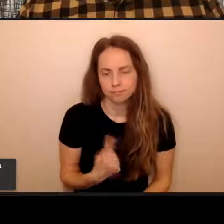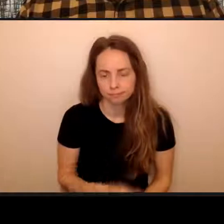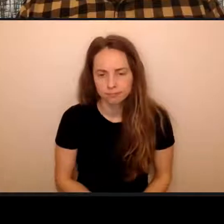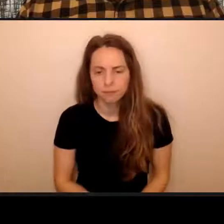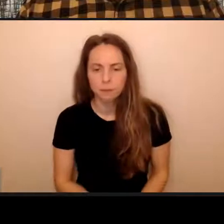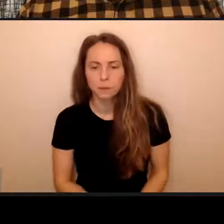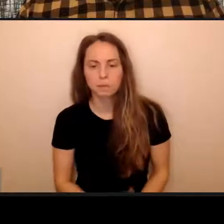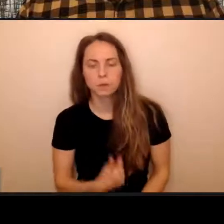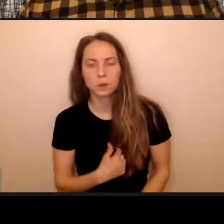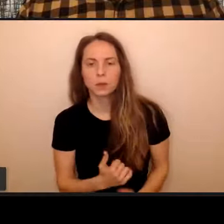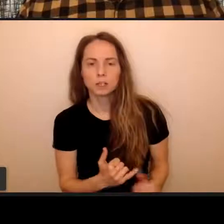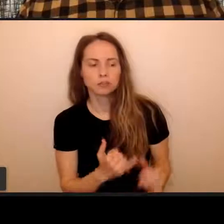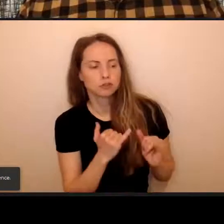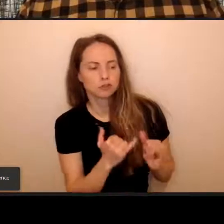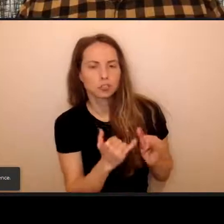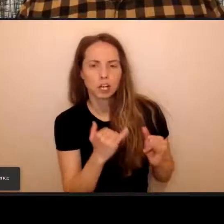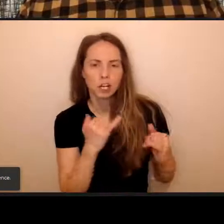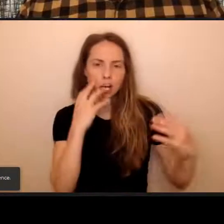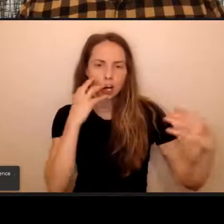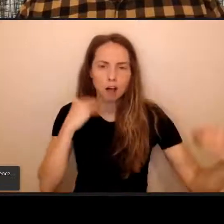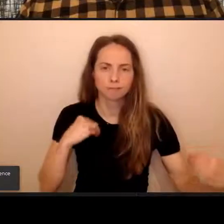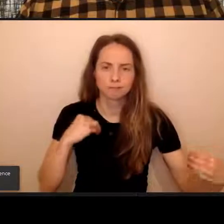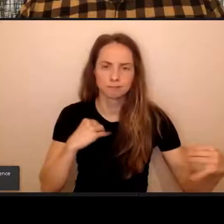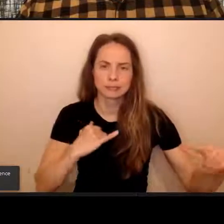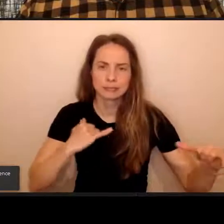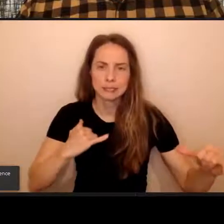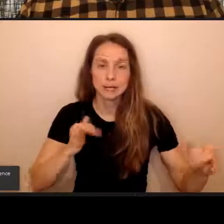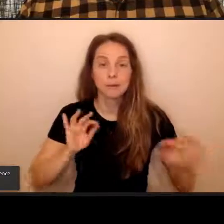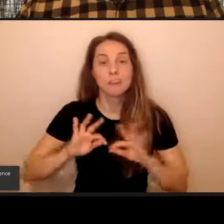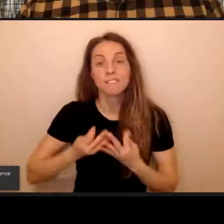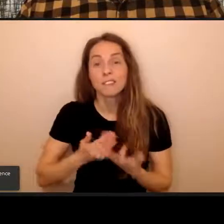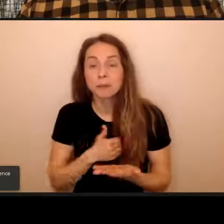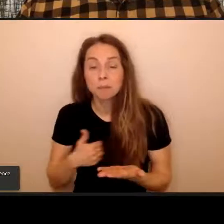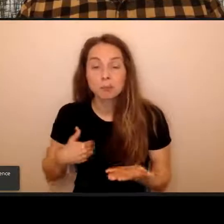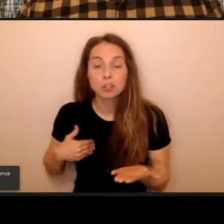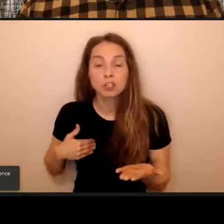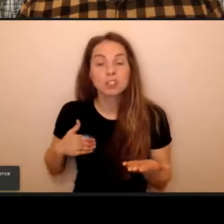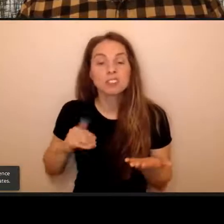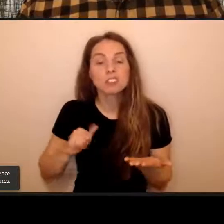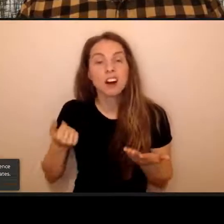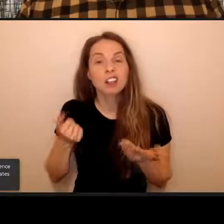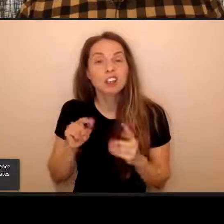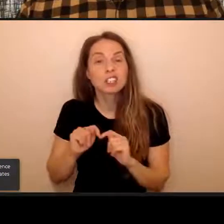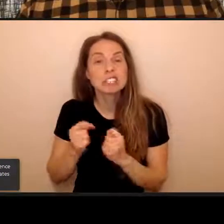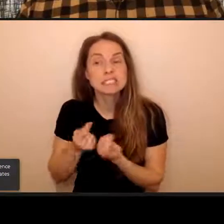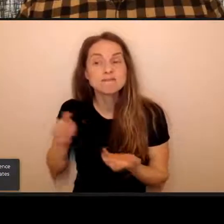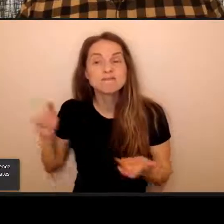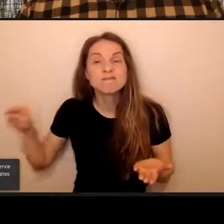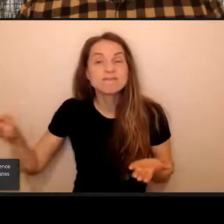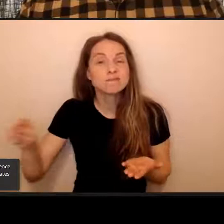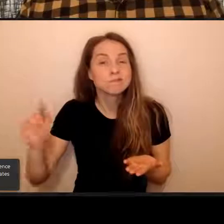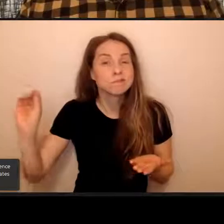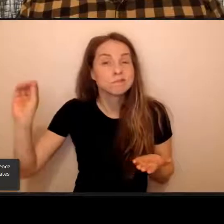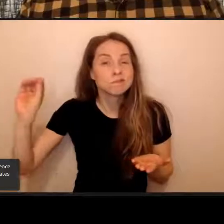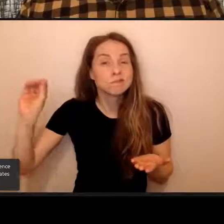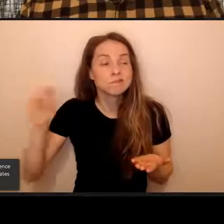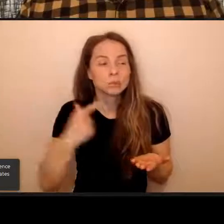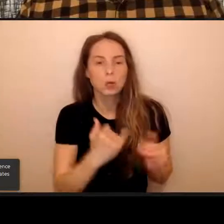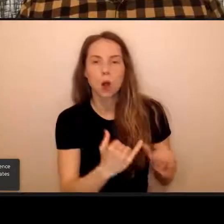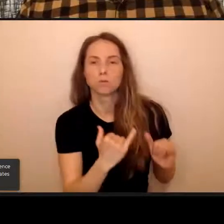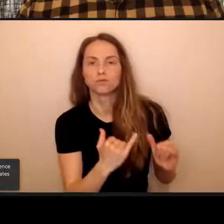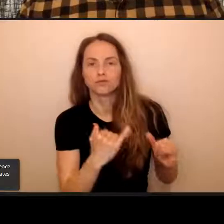that shared lived experience that our family members and other teammates didn't have. So it was really important.